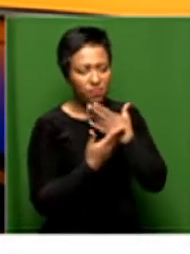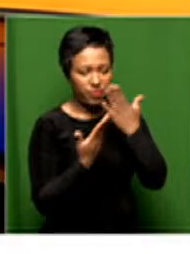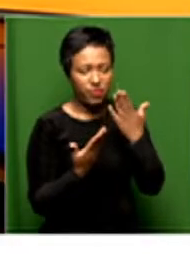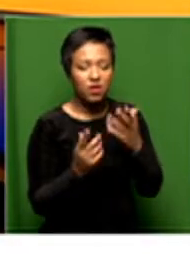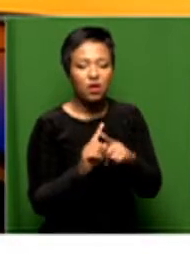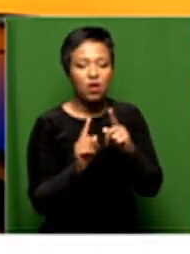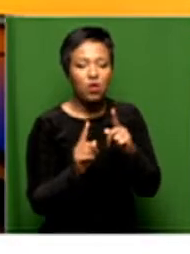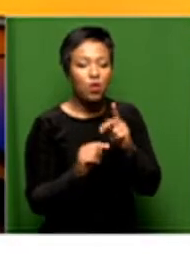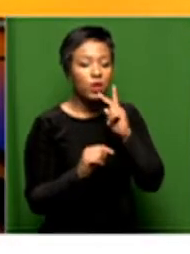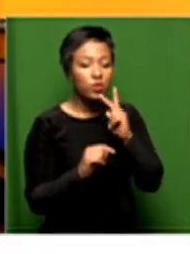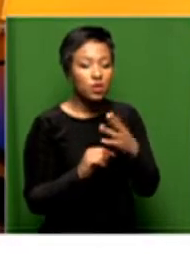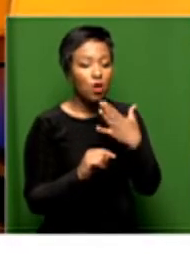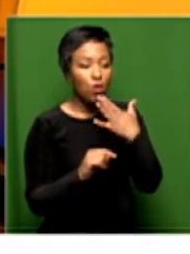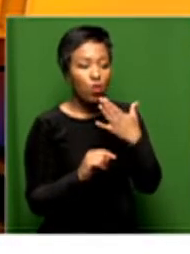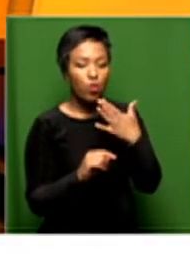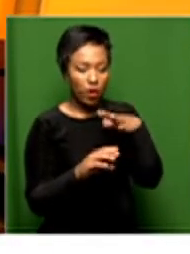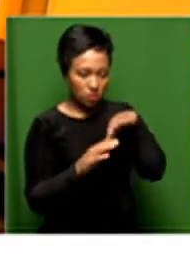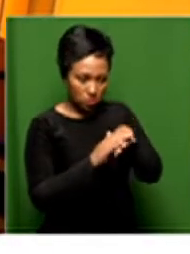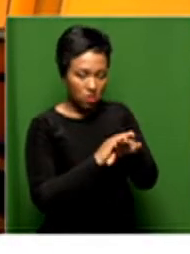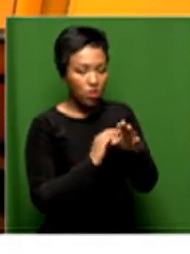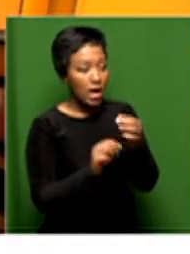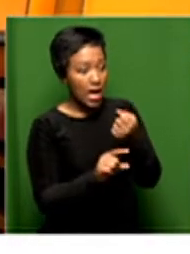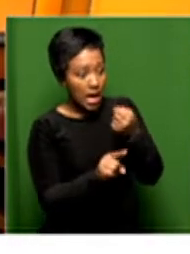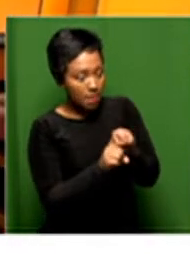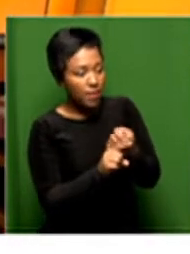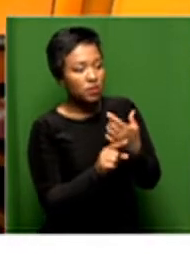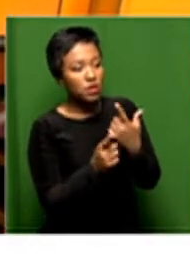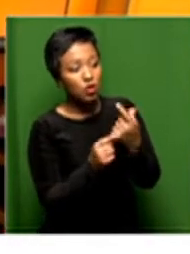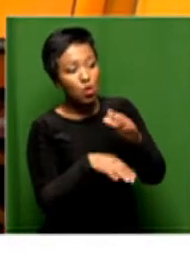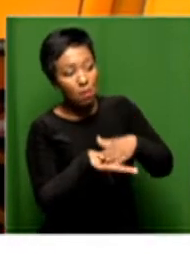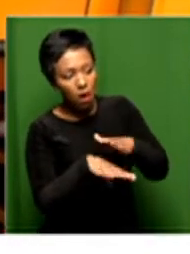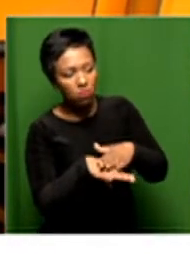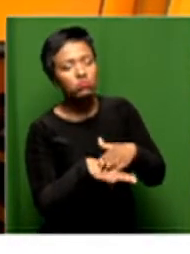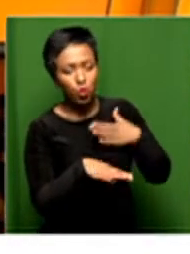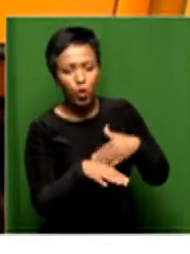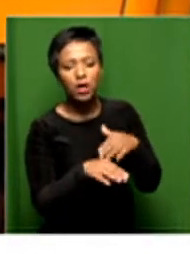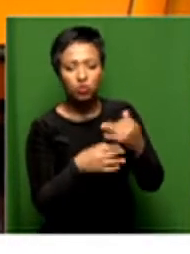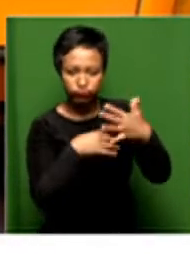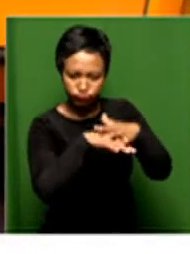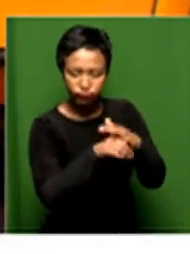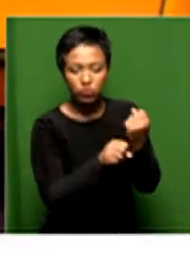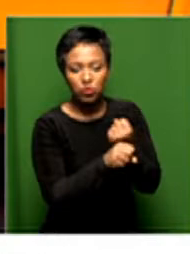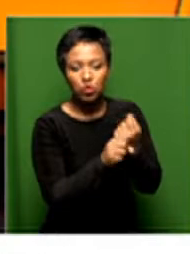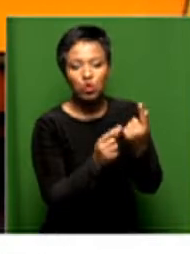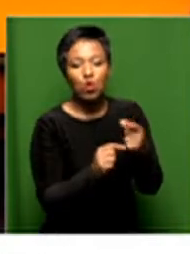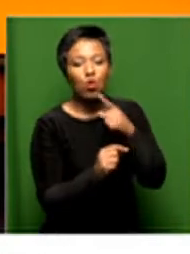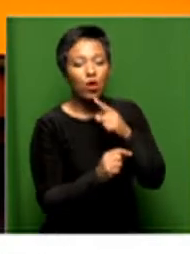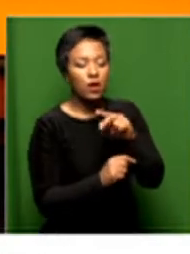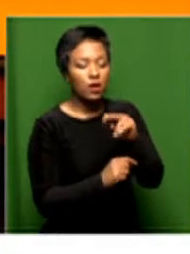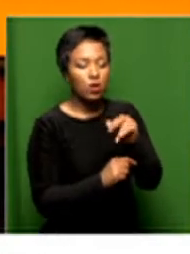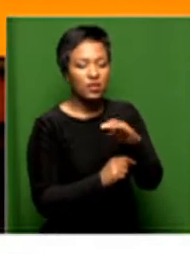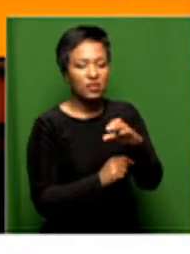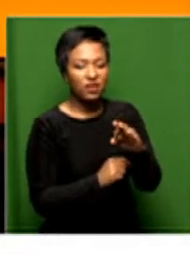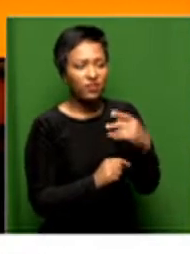to be where we can make the greatest impact with the collaboration of UNICEF and ITU. And what Ericsson has decades